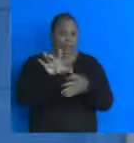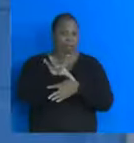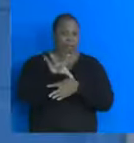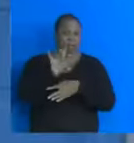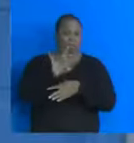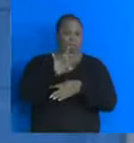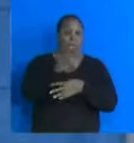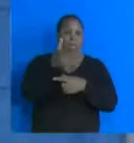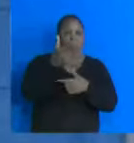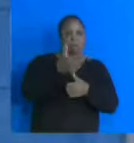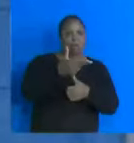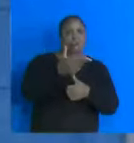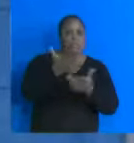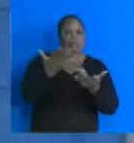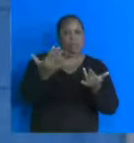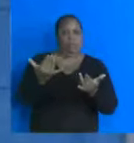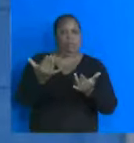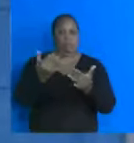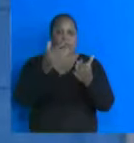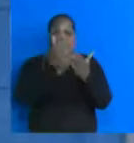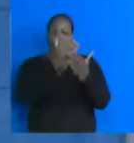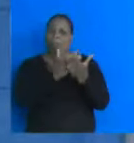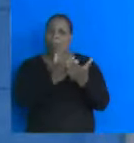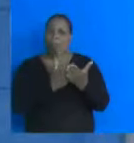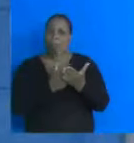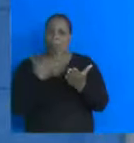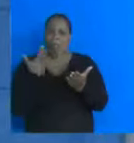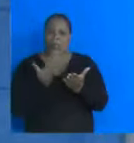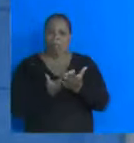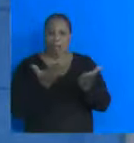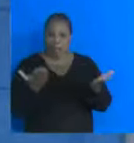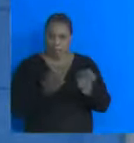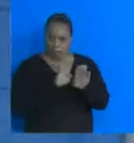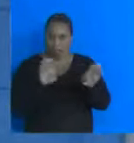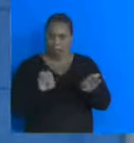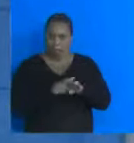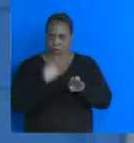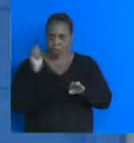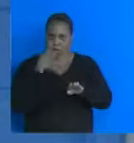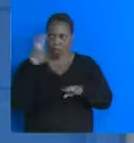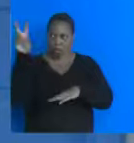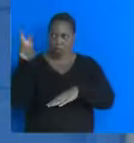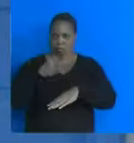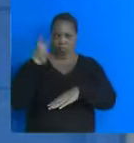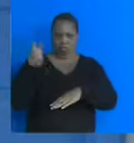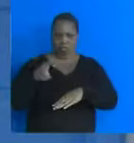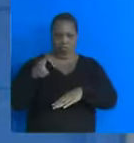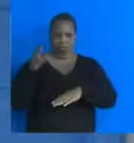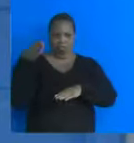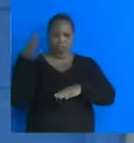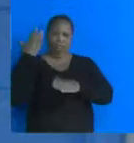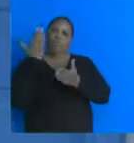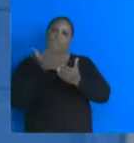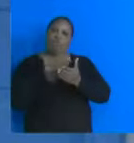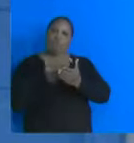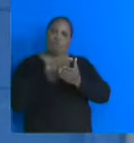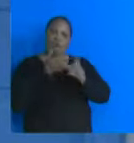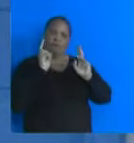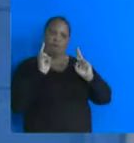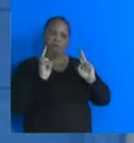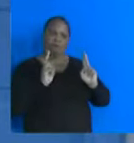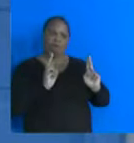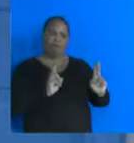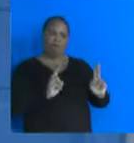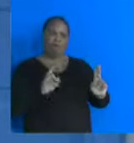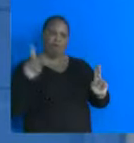quarantine hotel is as follows. Upon landing in Bermuda, all travelers will enter the arrivals hall at the Al Wade International